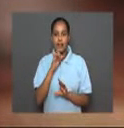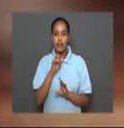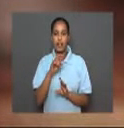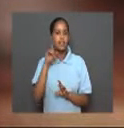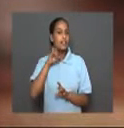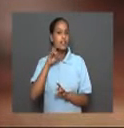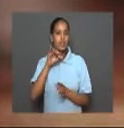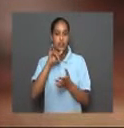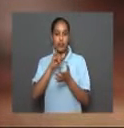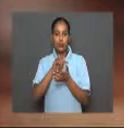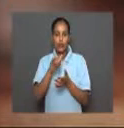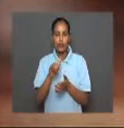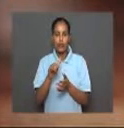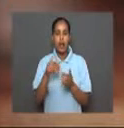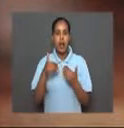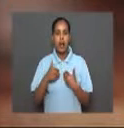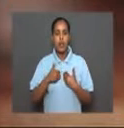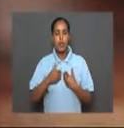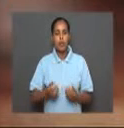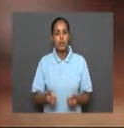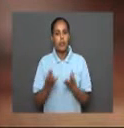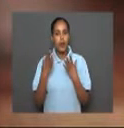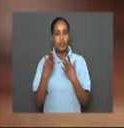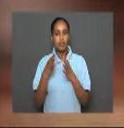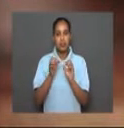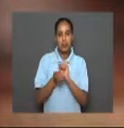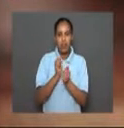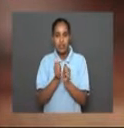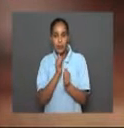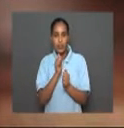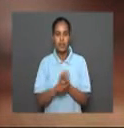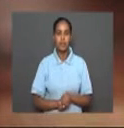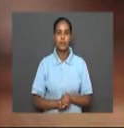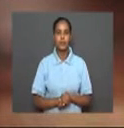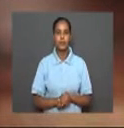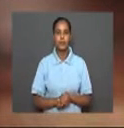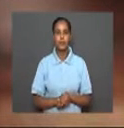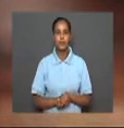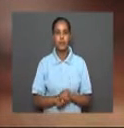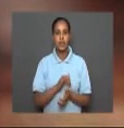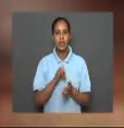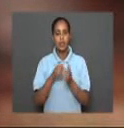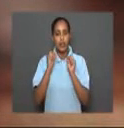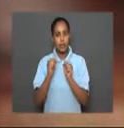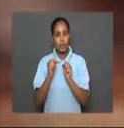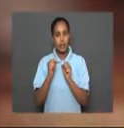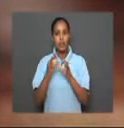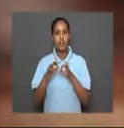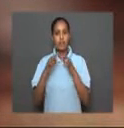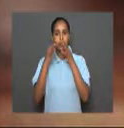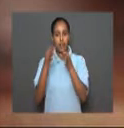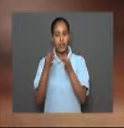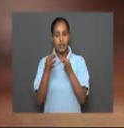plastic that does not have very much flexibility. It can be